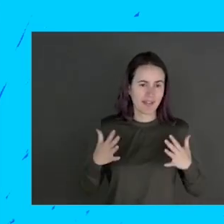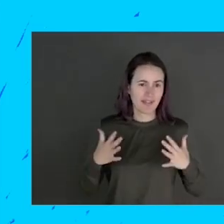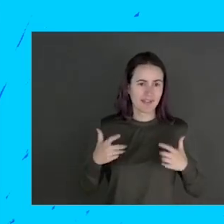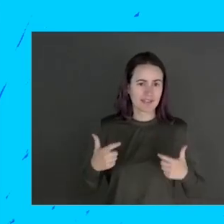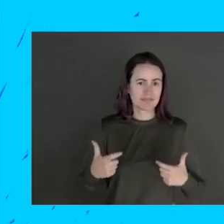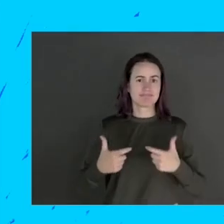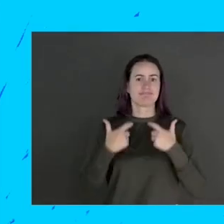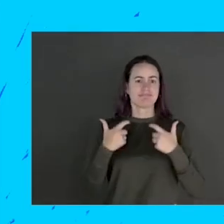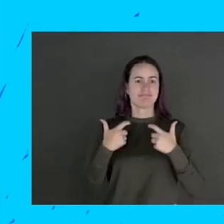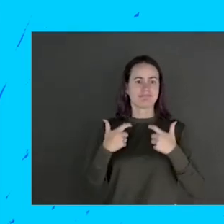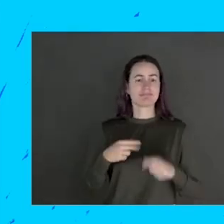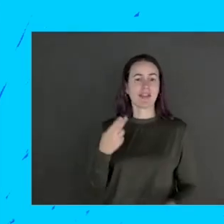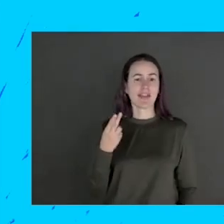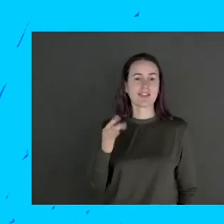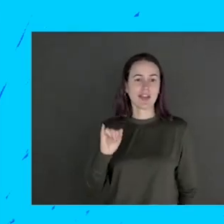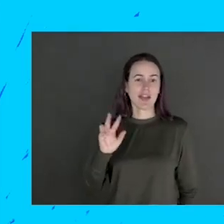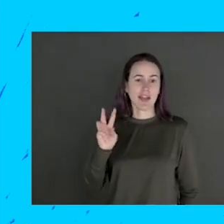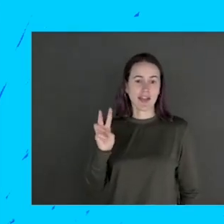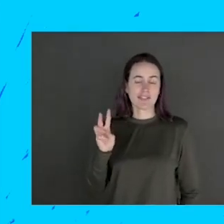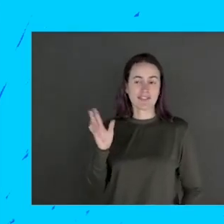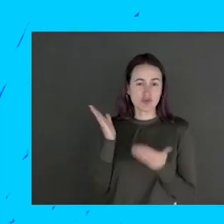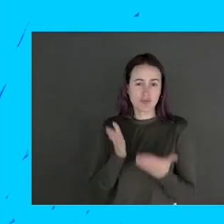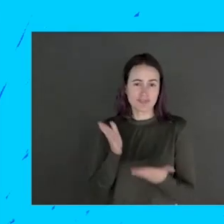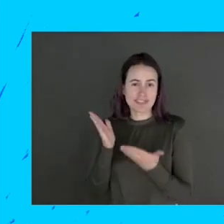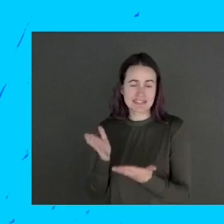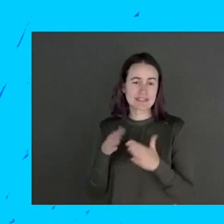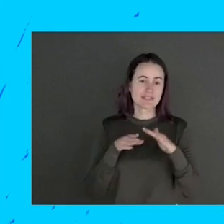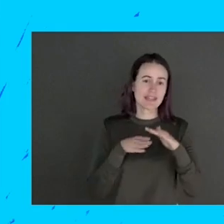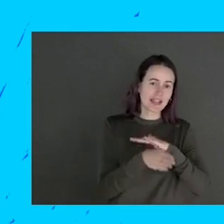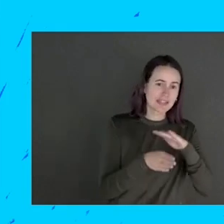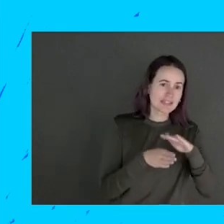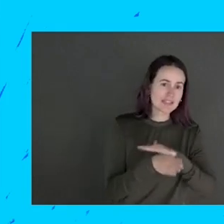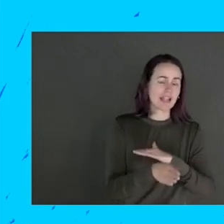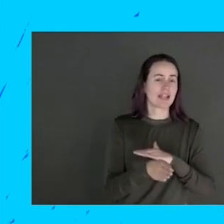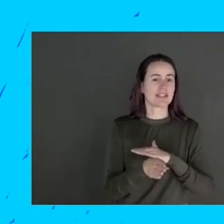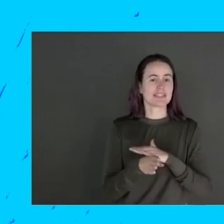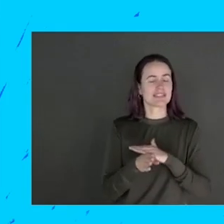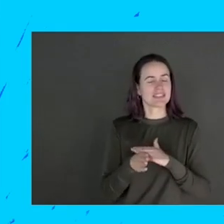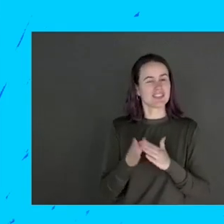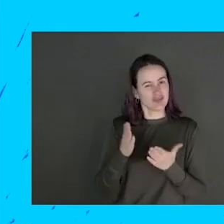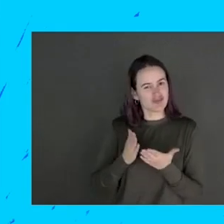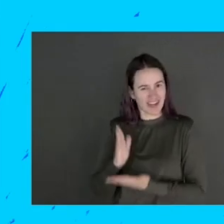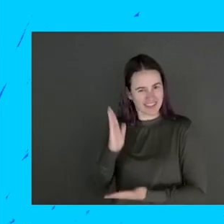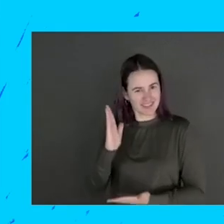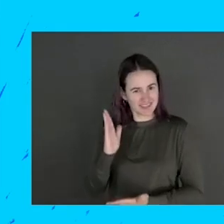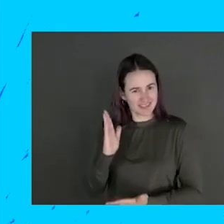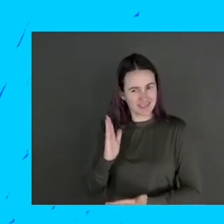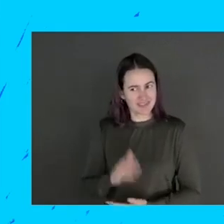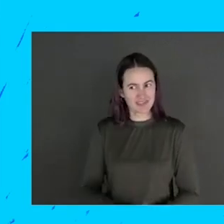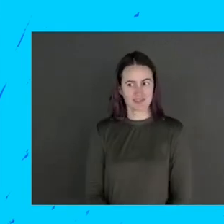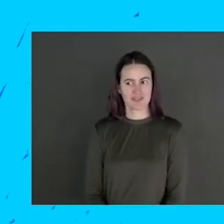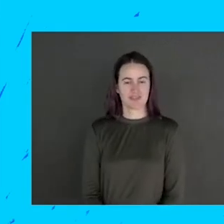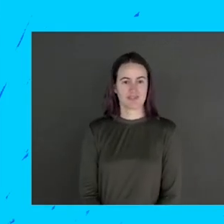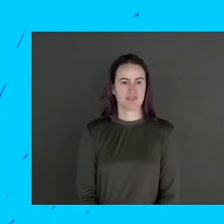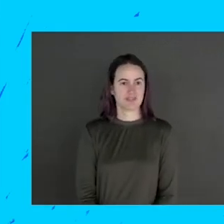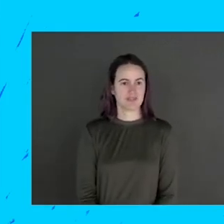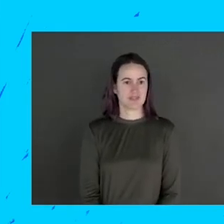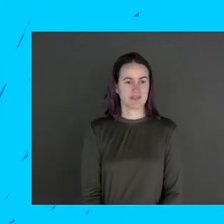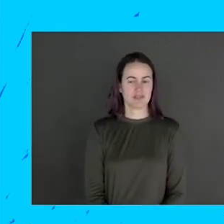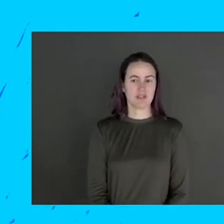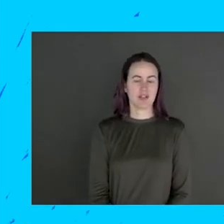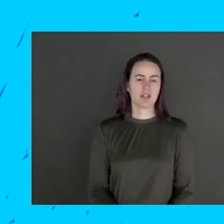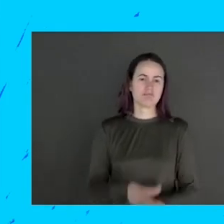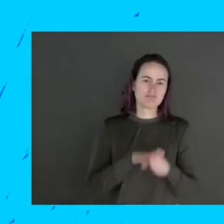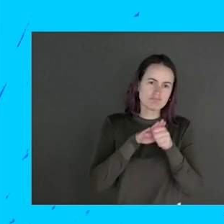HIV services, making health a privilege and not a right. policies that marginalize, discriminate,